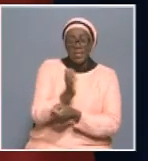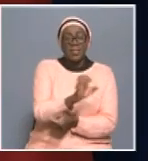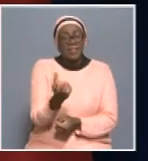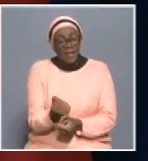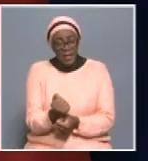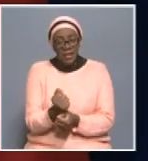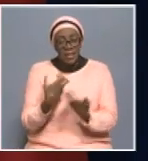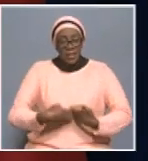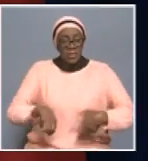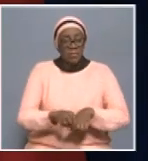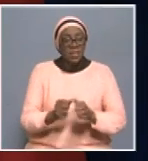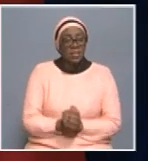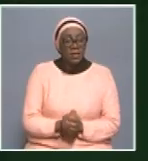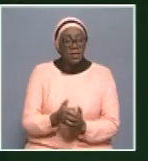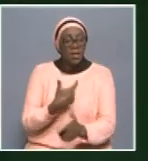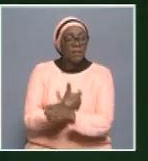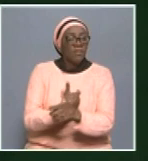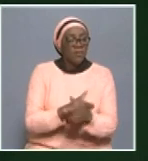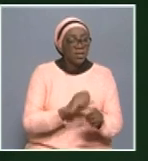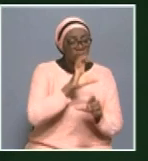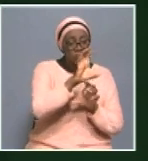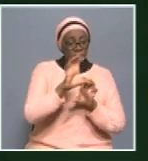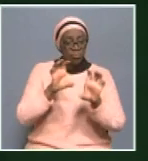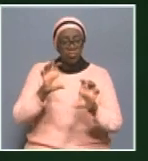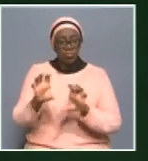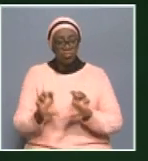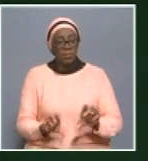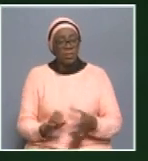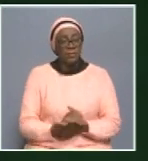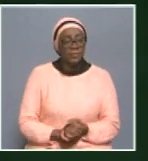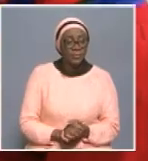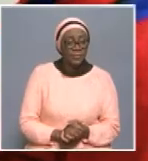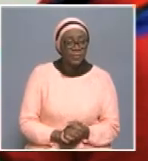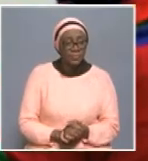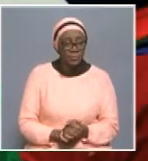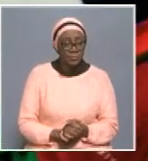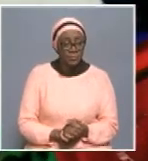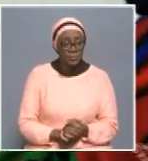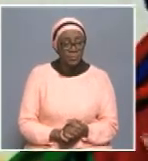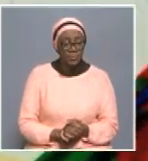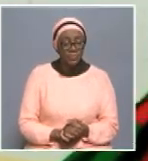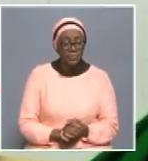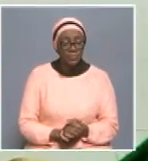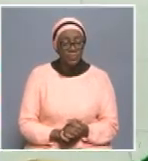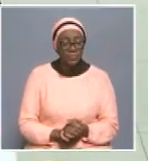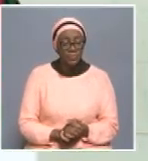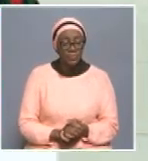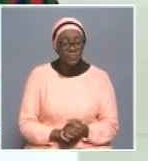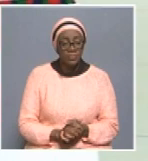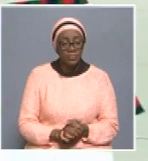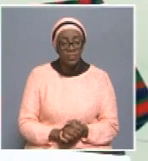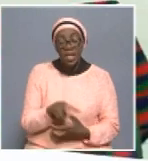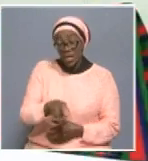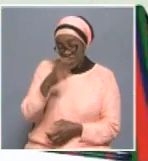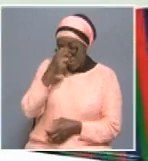what technology presents. So that's one observation that one can make. But otherwise, it's really, I would not be surprised by anything. Right. Now, in your